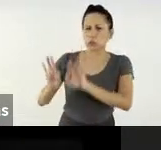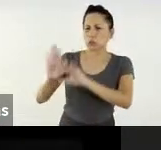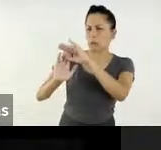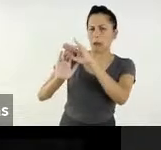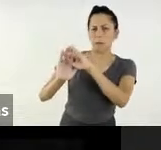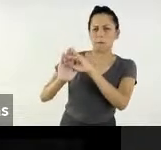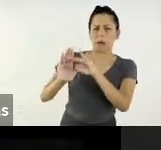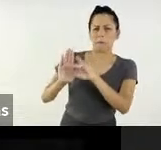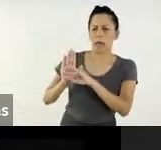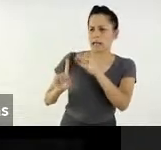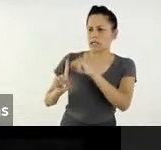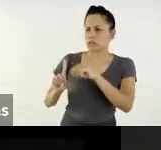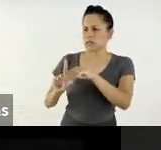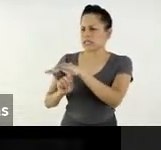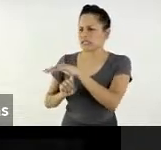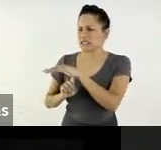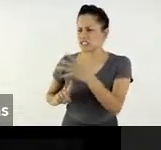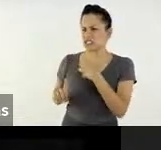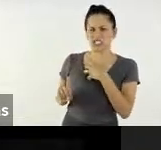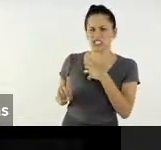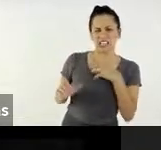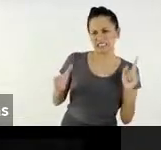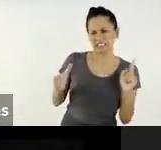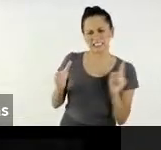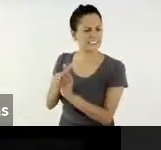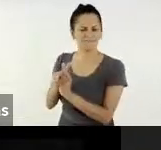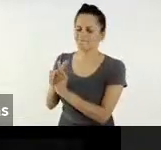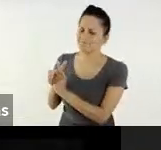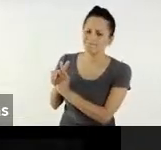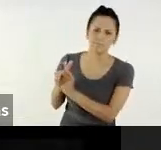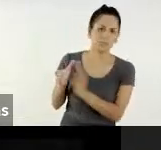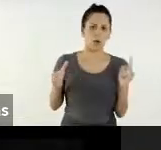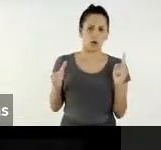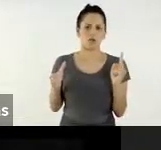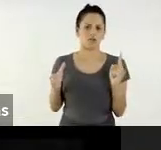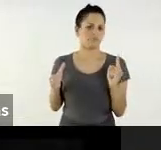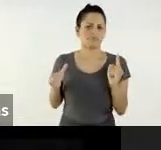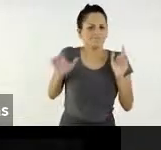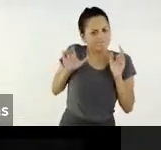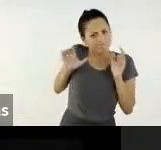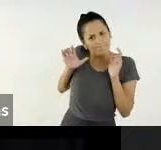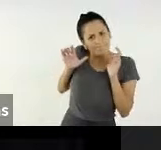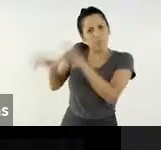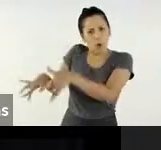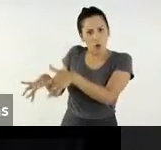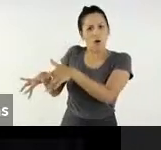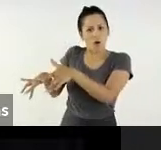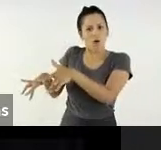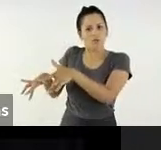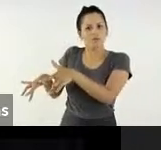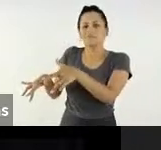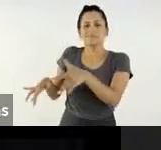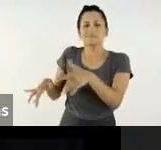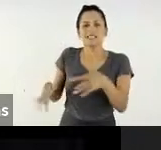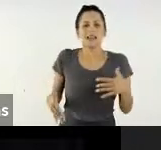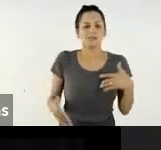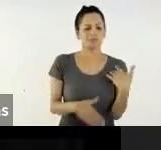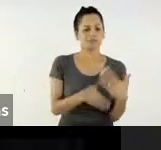They simply left it behind in favor of building an entirely new world. What does that feel